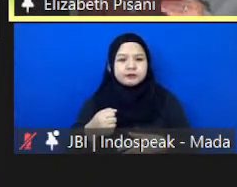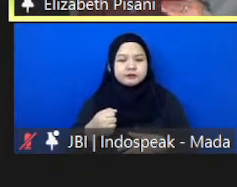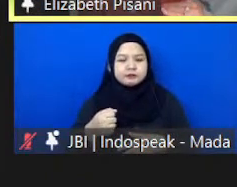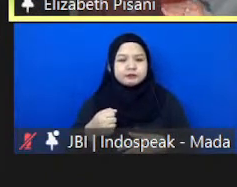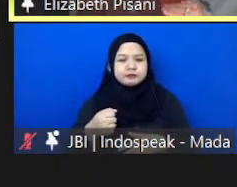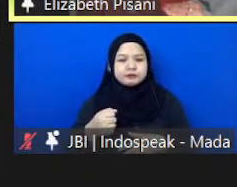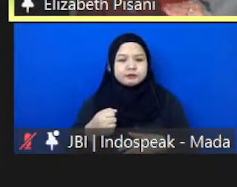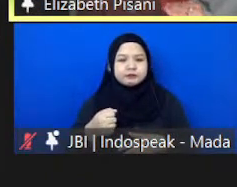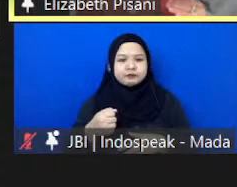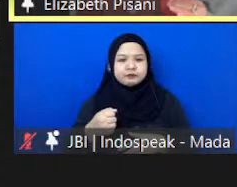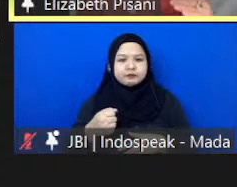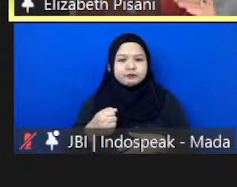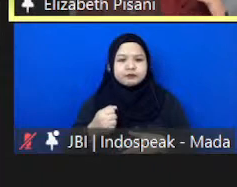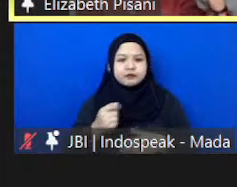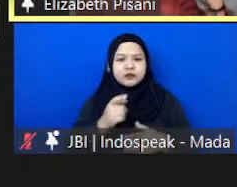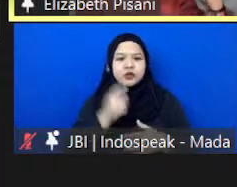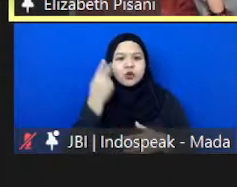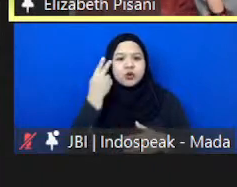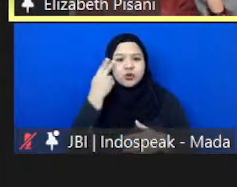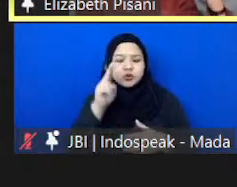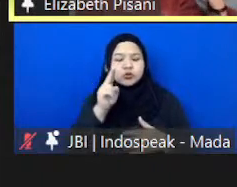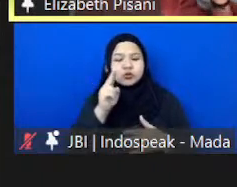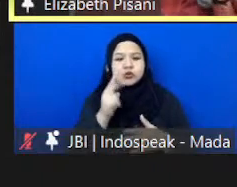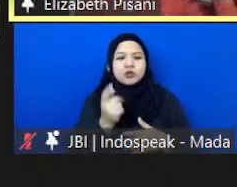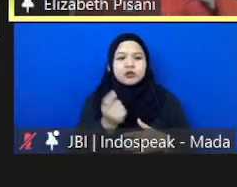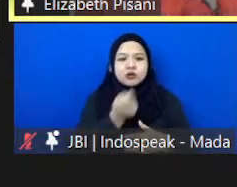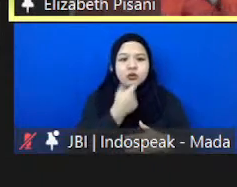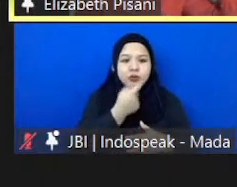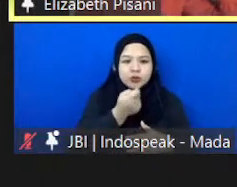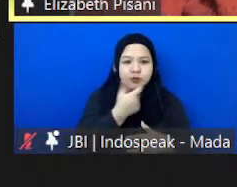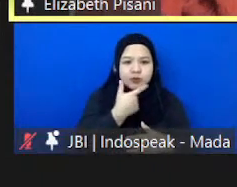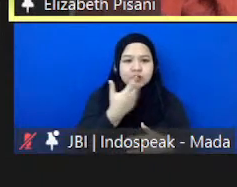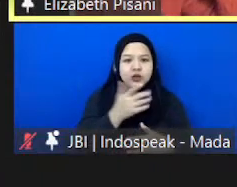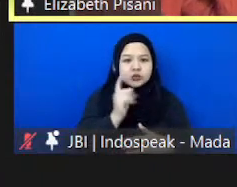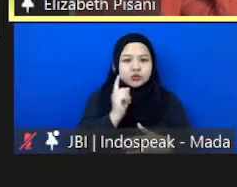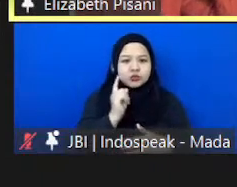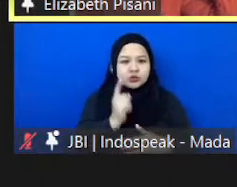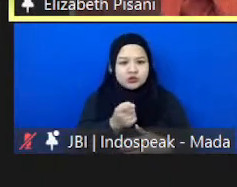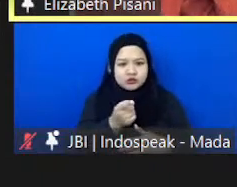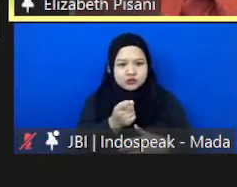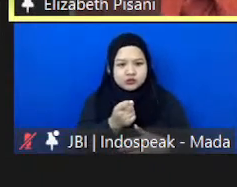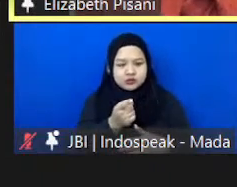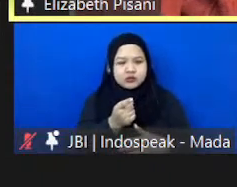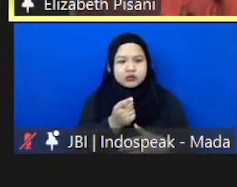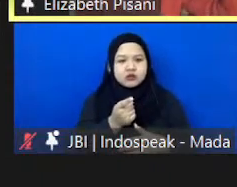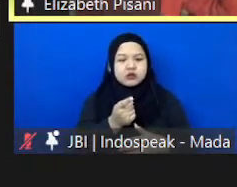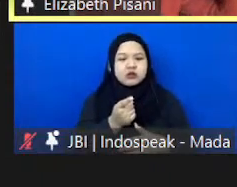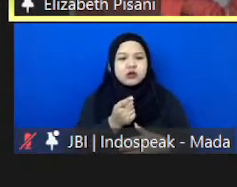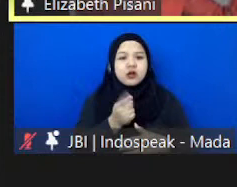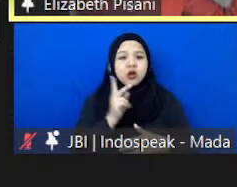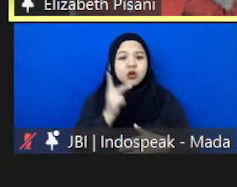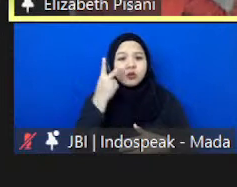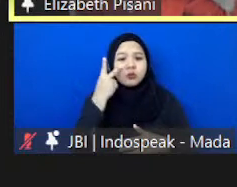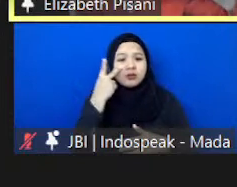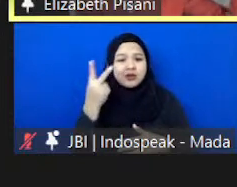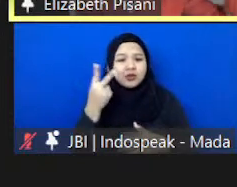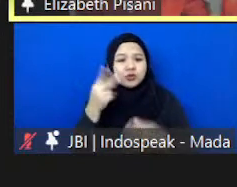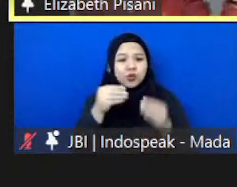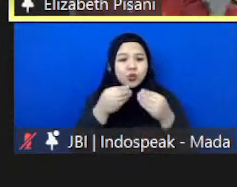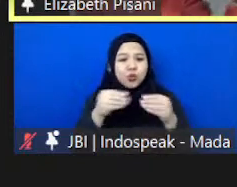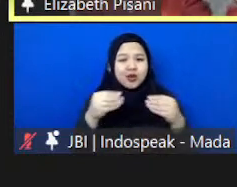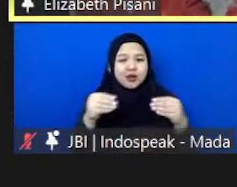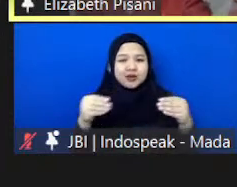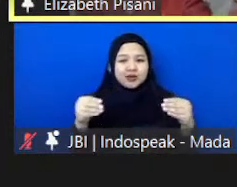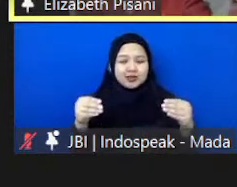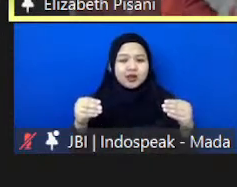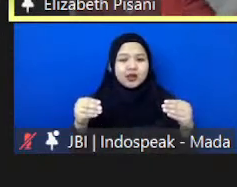subject to substandard medicine. So if you're looking at the effect on quality, the extreme price pressures